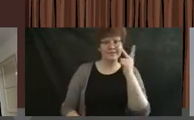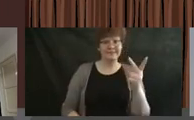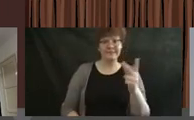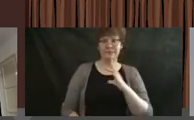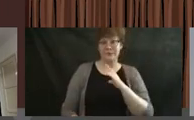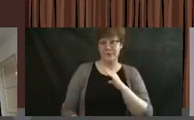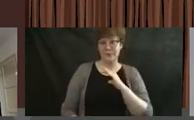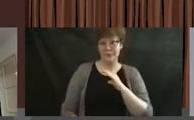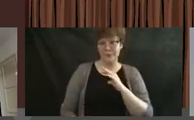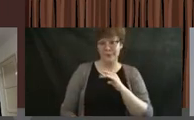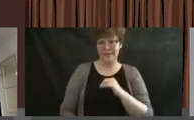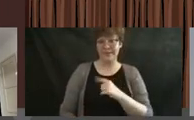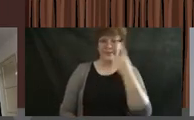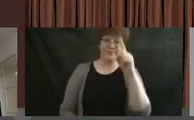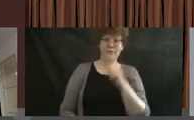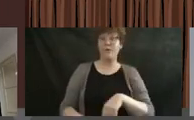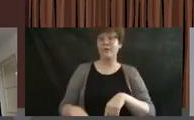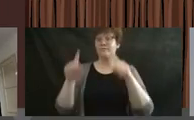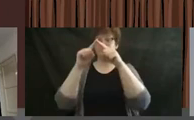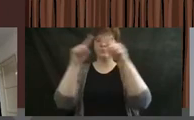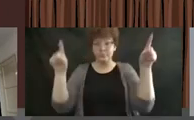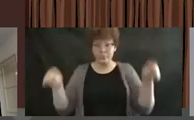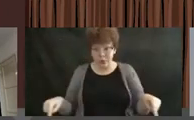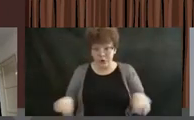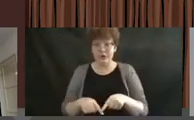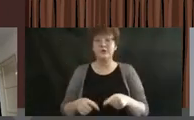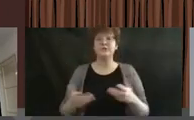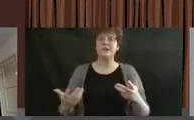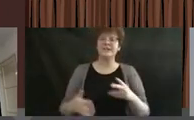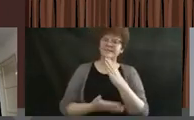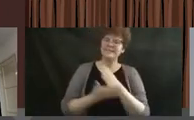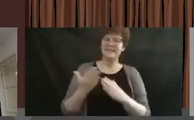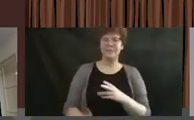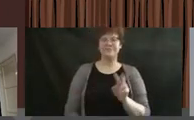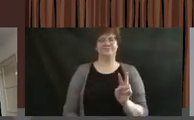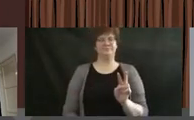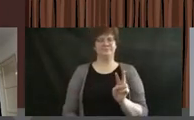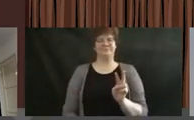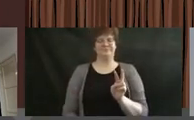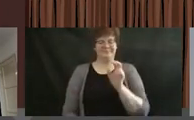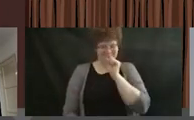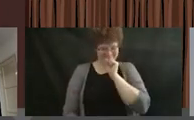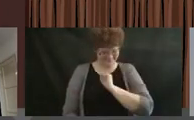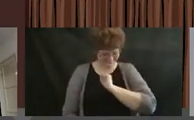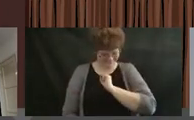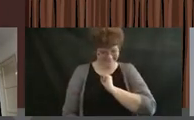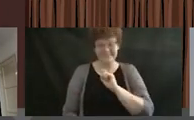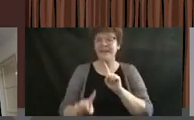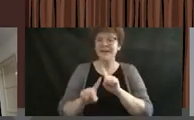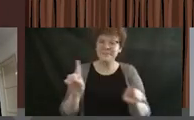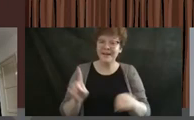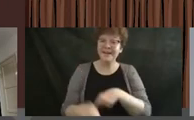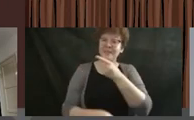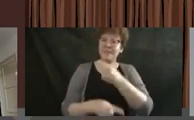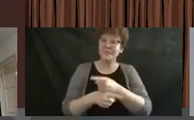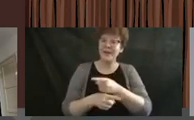And they're for borders and all sorts of stuff. Some of them are kind of hokey, but you know, in the right context, they would work